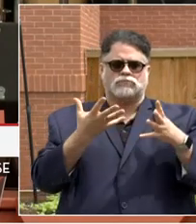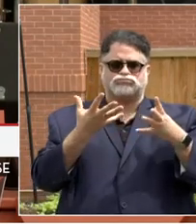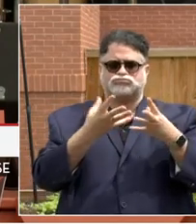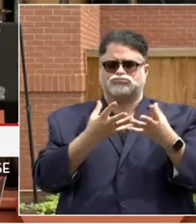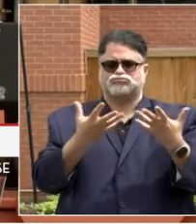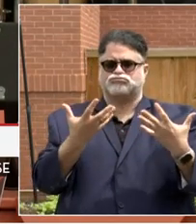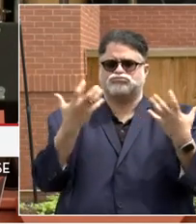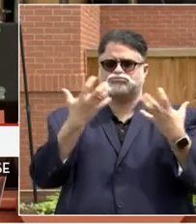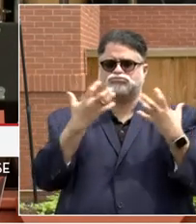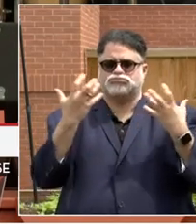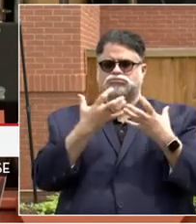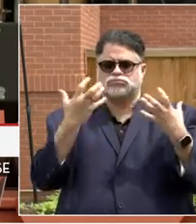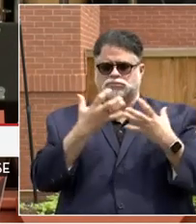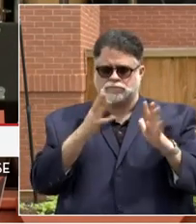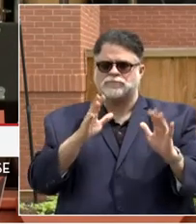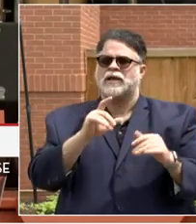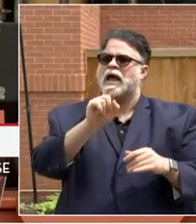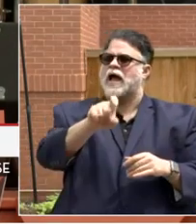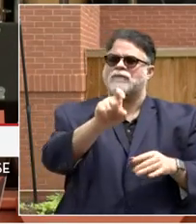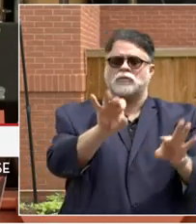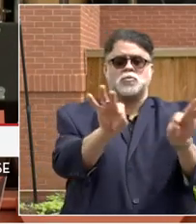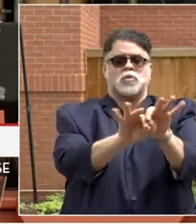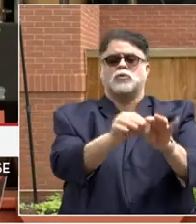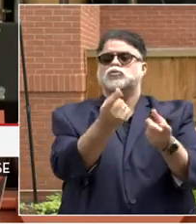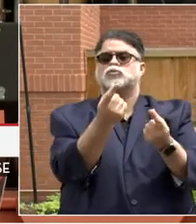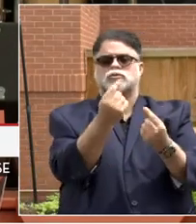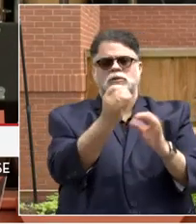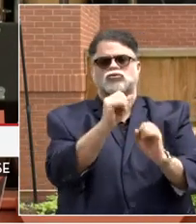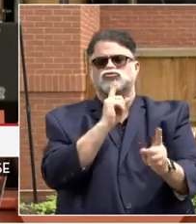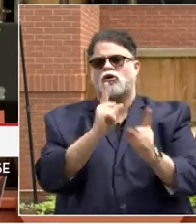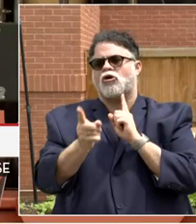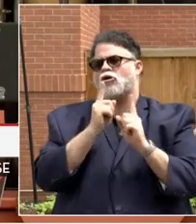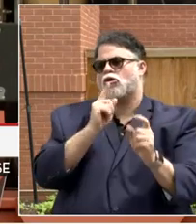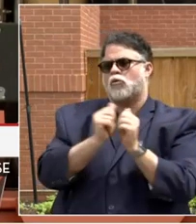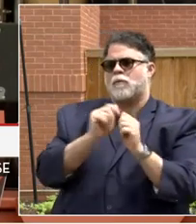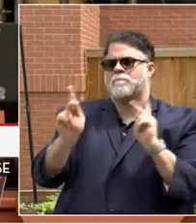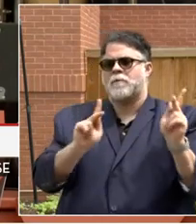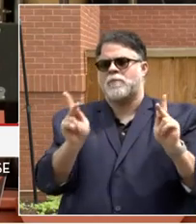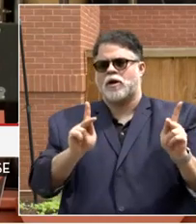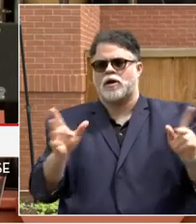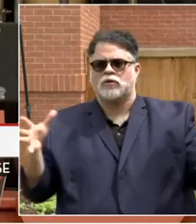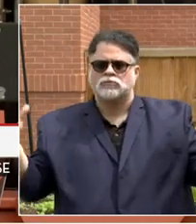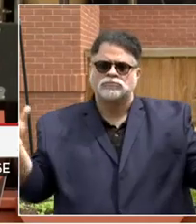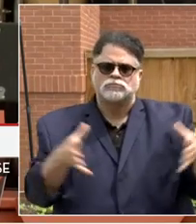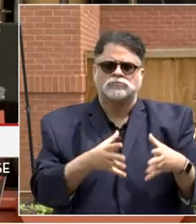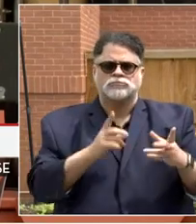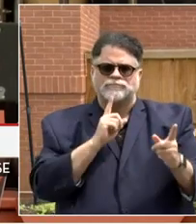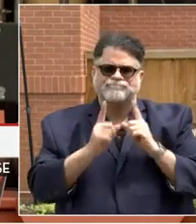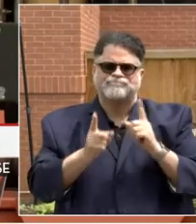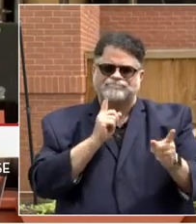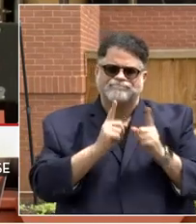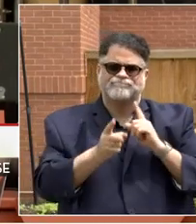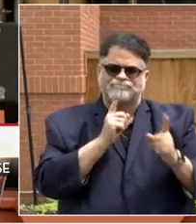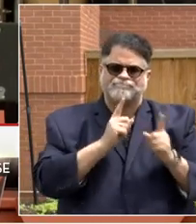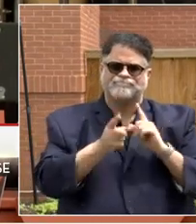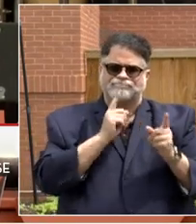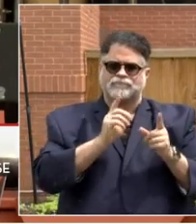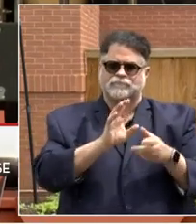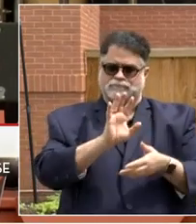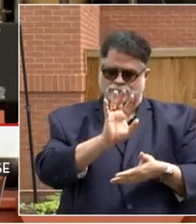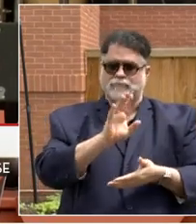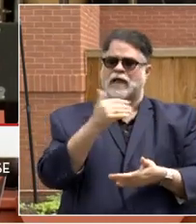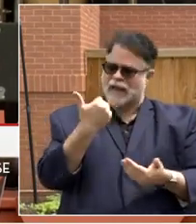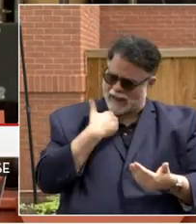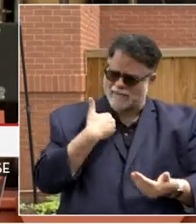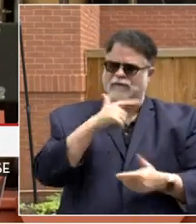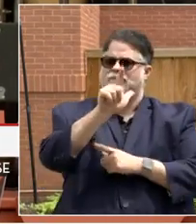to someone, and I want you to know that we have a 24/7 hotline that you can reach out to. I'm going to